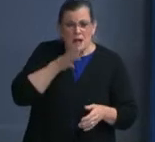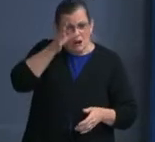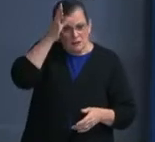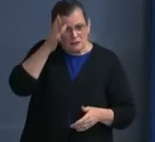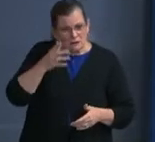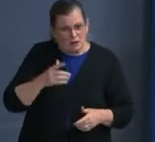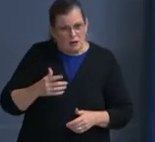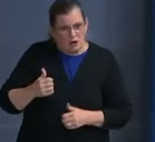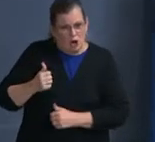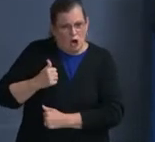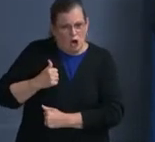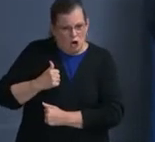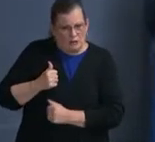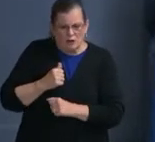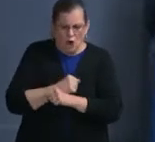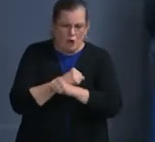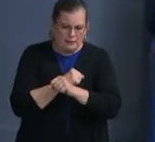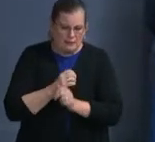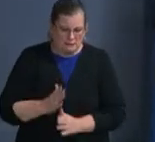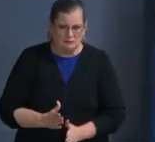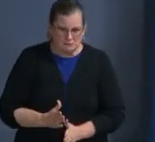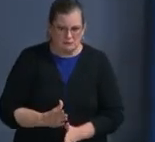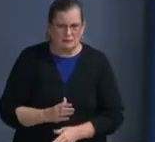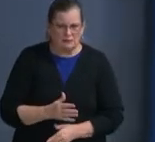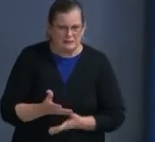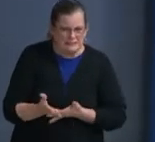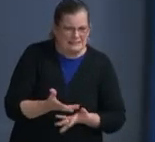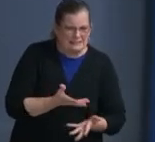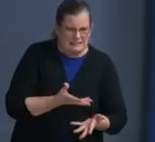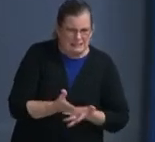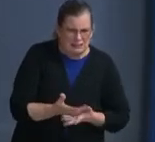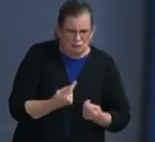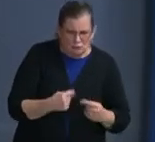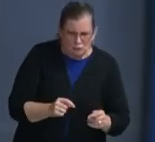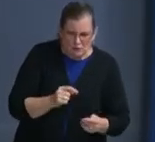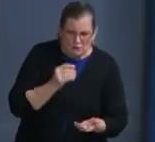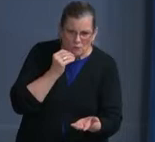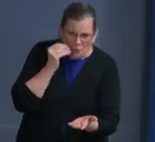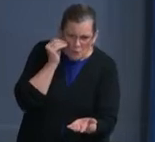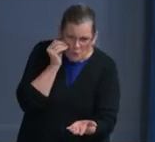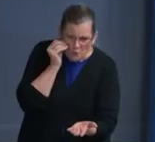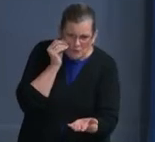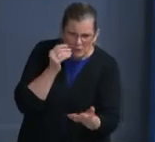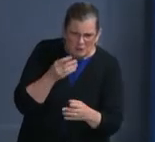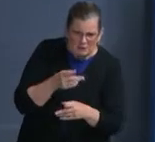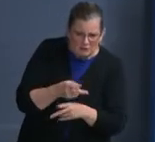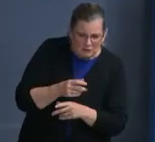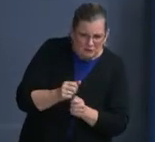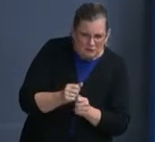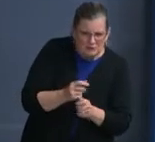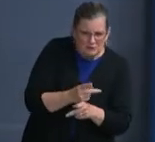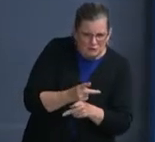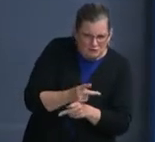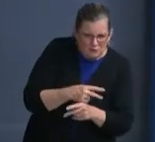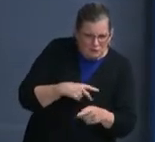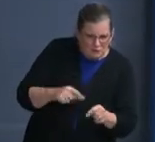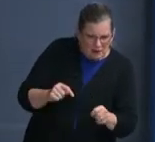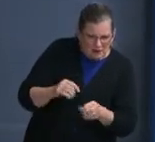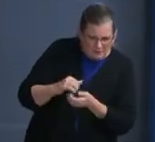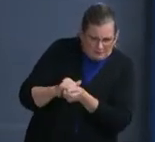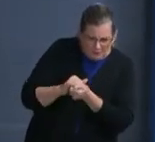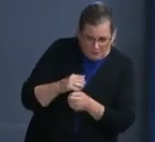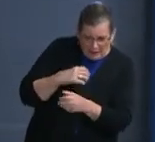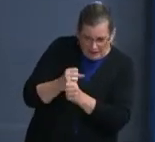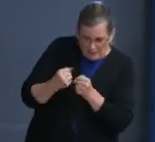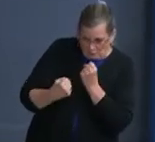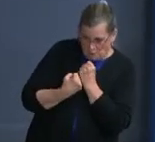be engaged with learning at home and to be able to provide supports and supervision accordingly. And so that's why we first reached